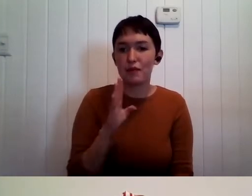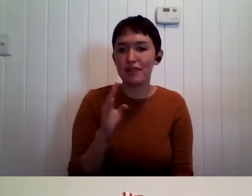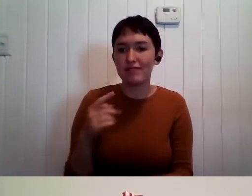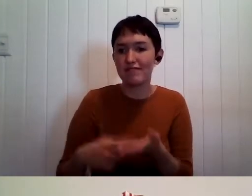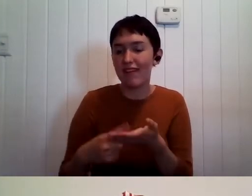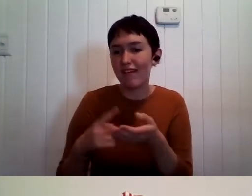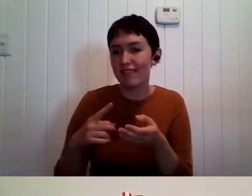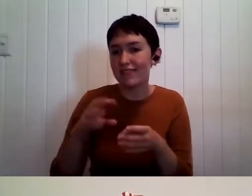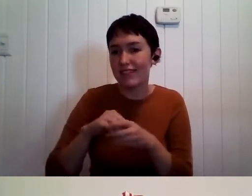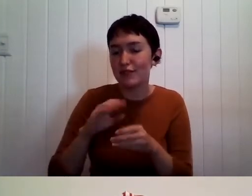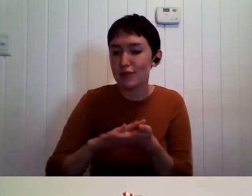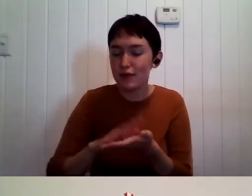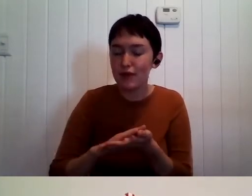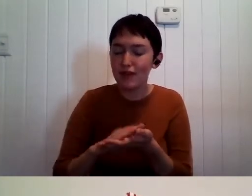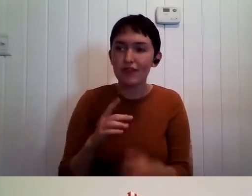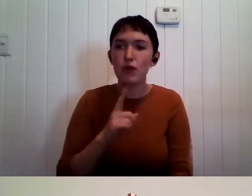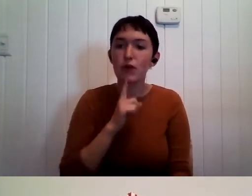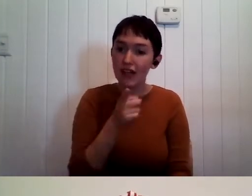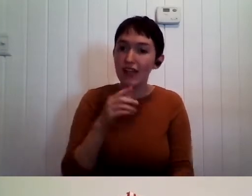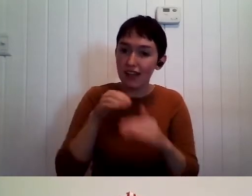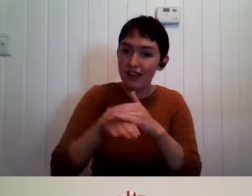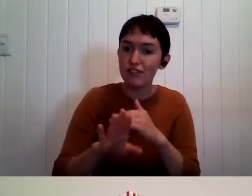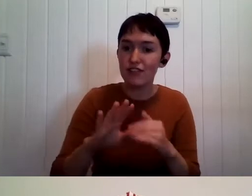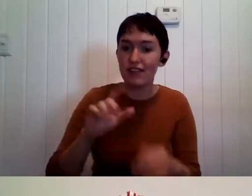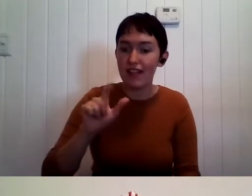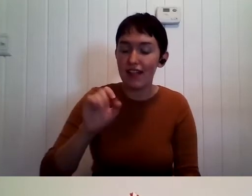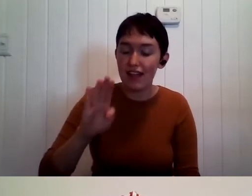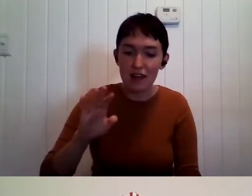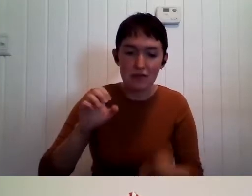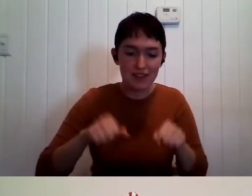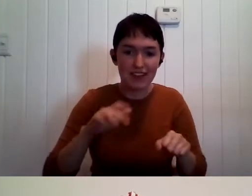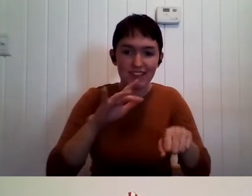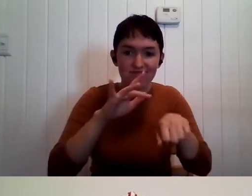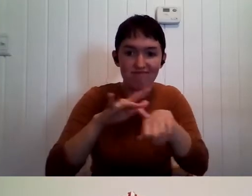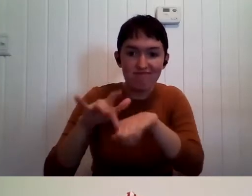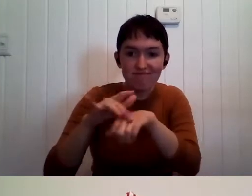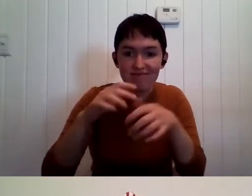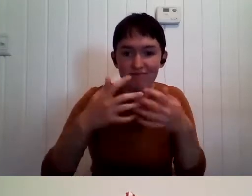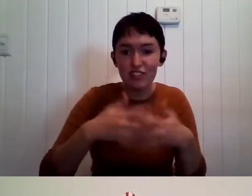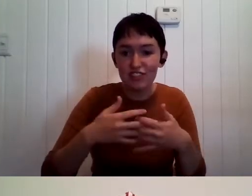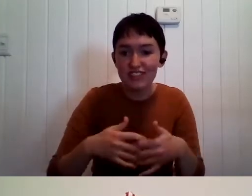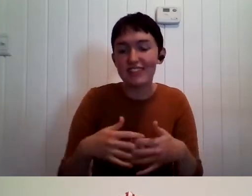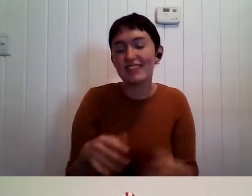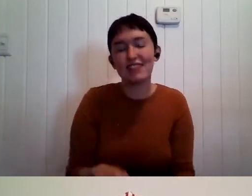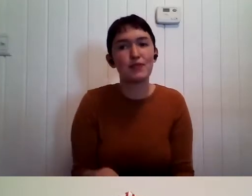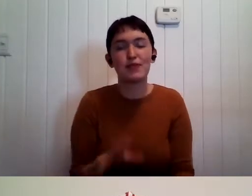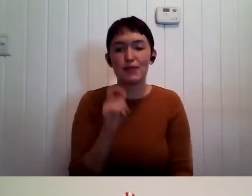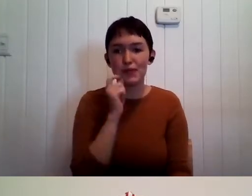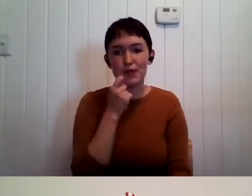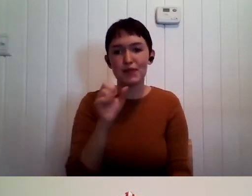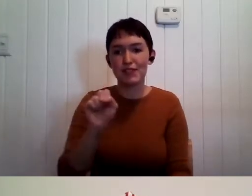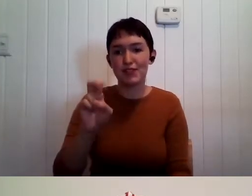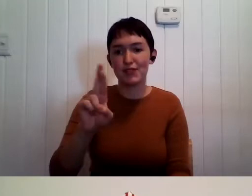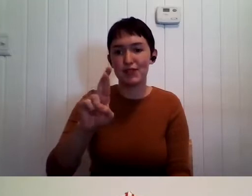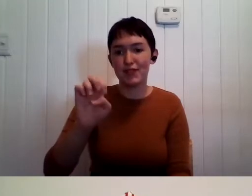time and like being able to touch the machines and put the chip in was very surreal for me. Awesome.